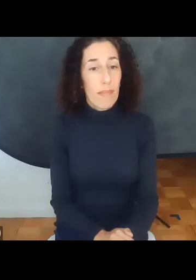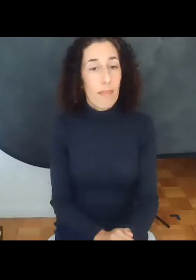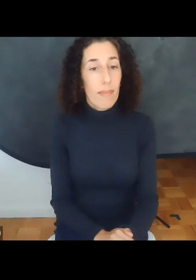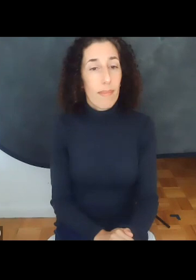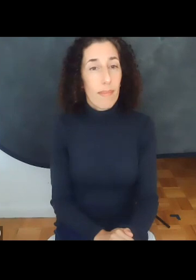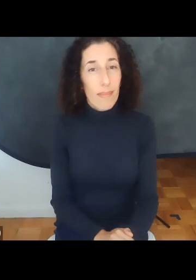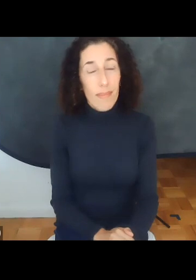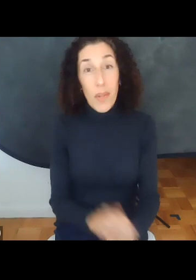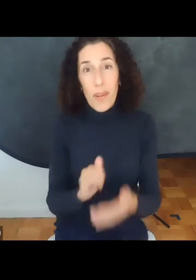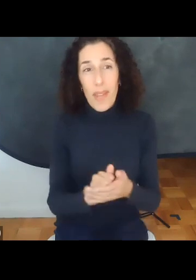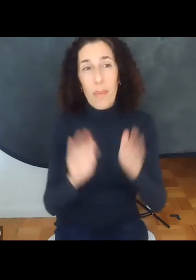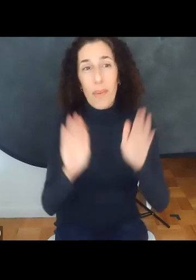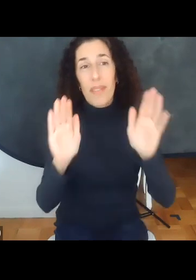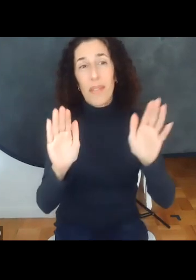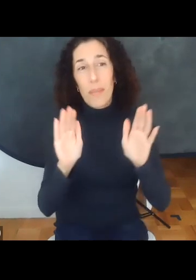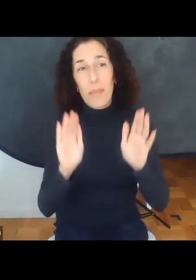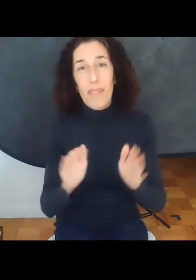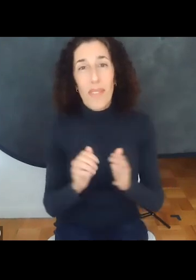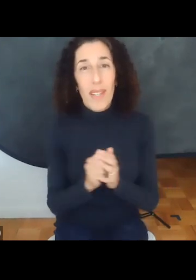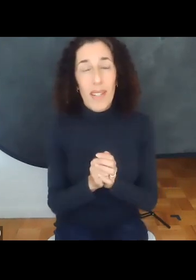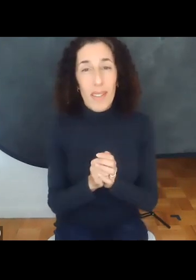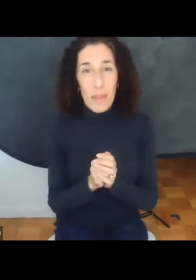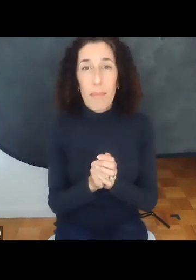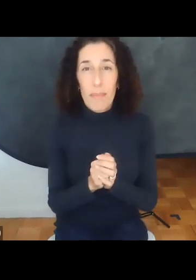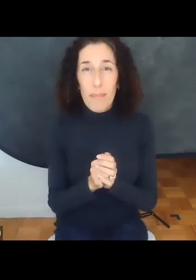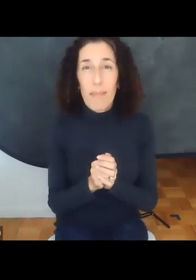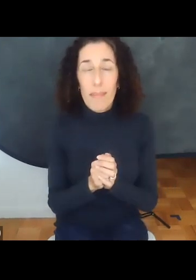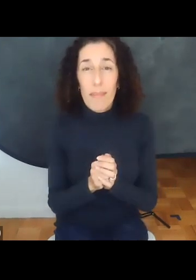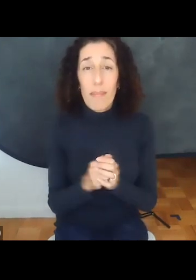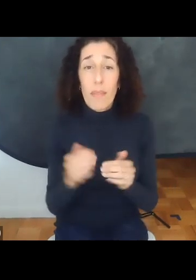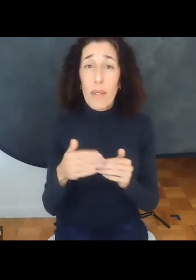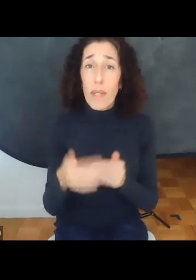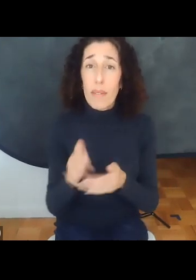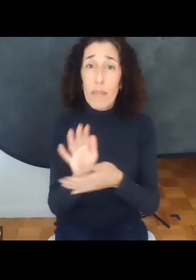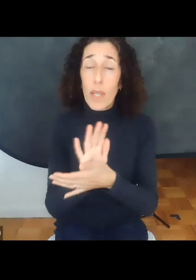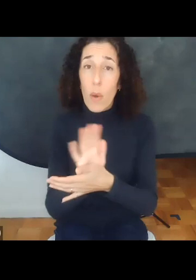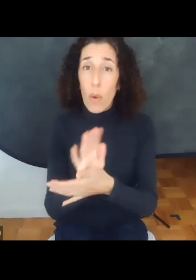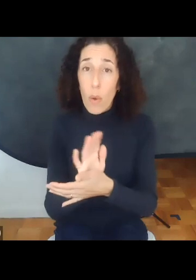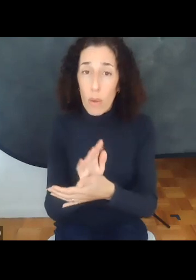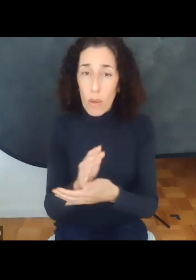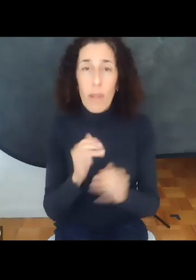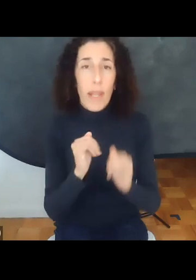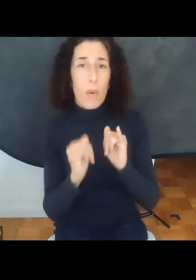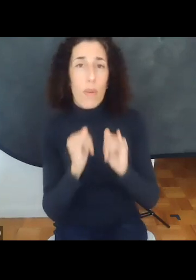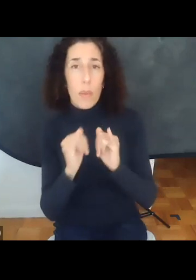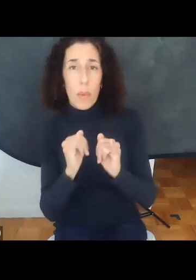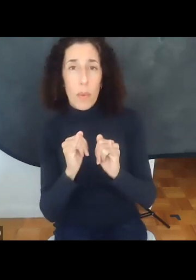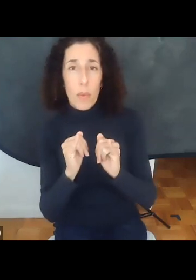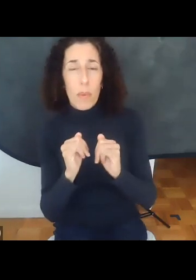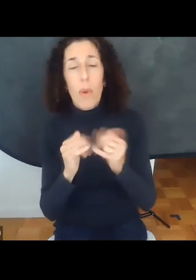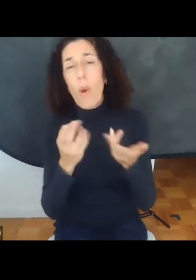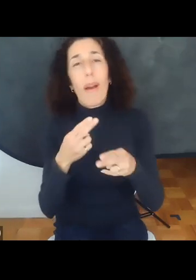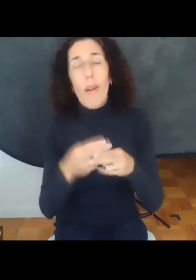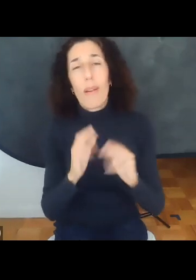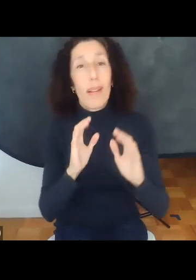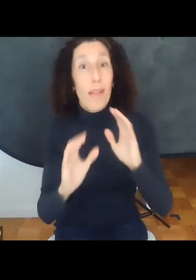That was terrific. So the next video we have is of a interview that I, or a conversation really, that